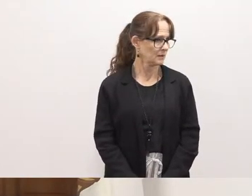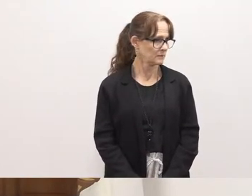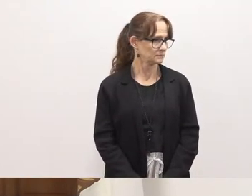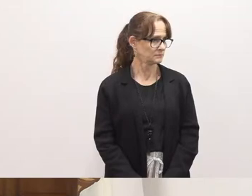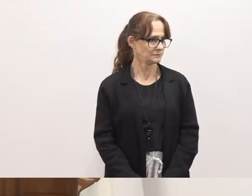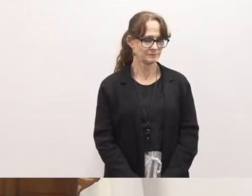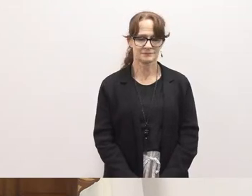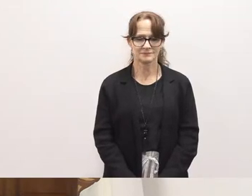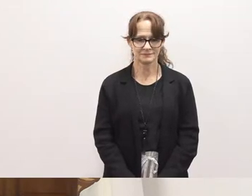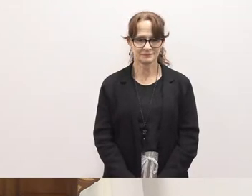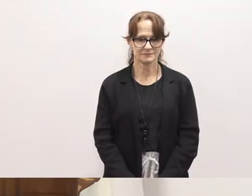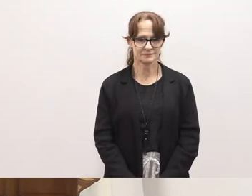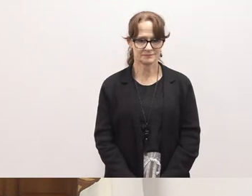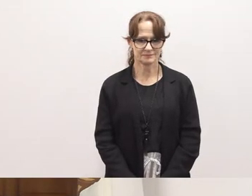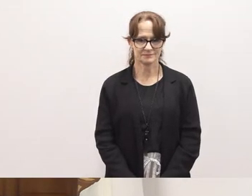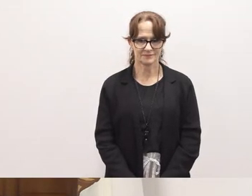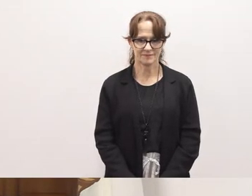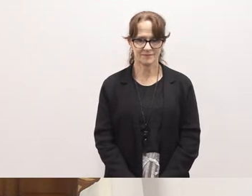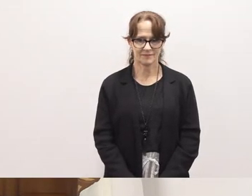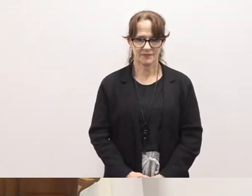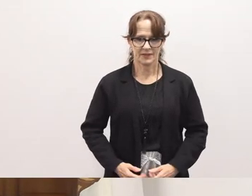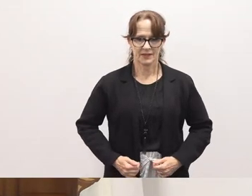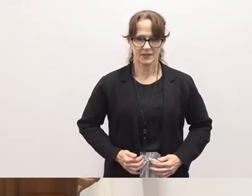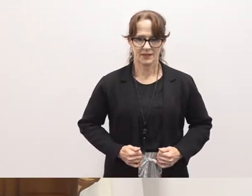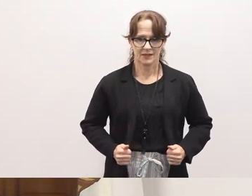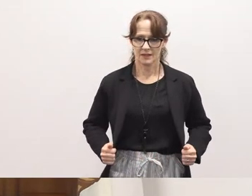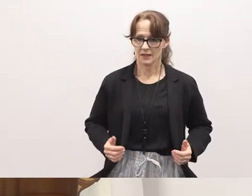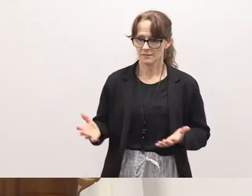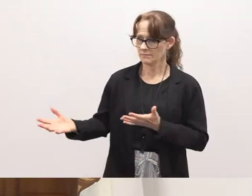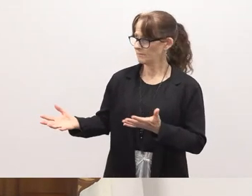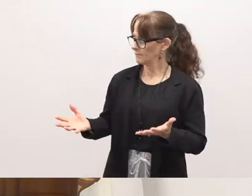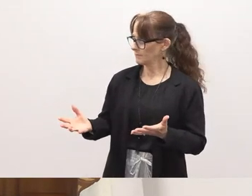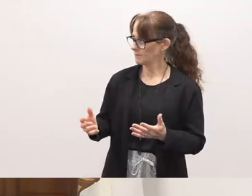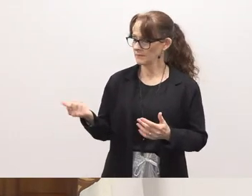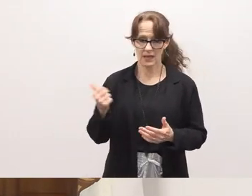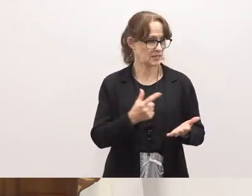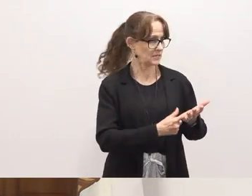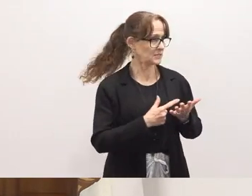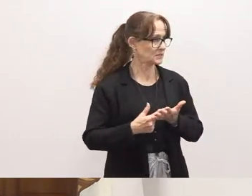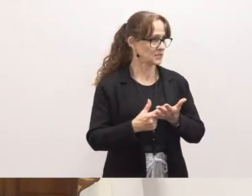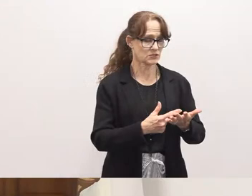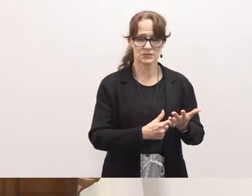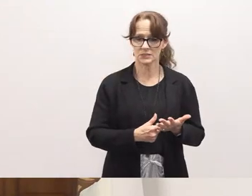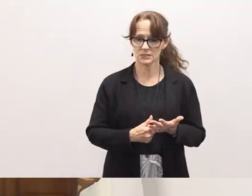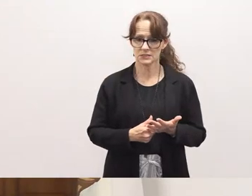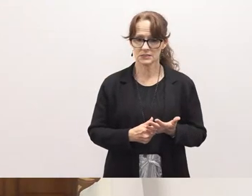Did you have any questions for Mr. Miranda? No? Okay. Any other discussion?